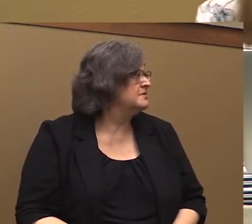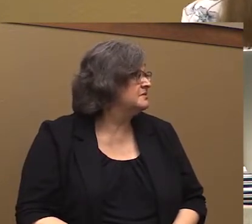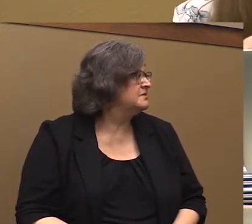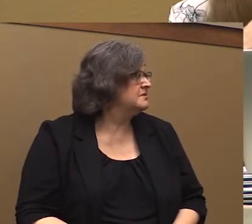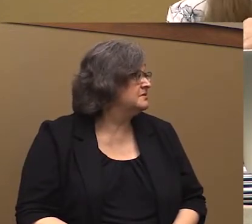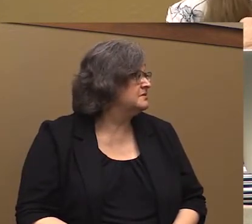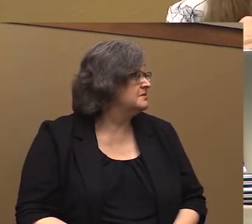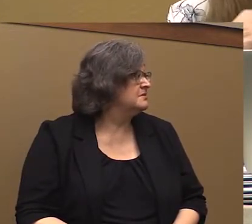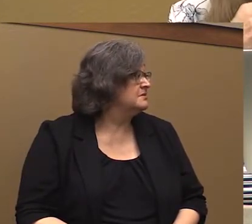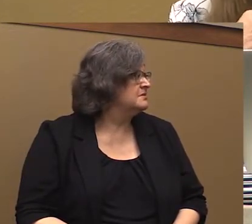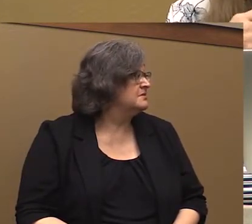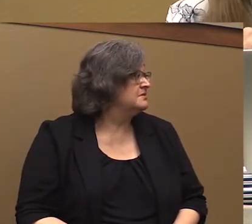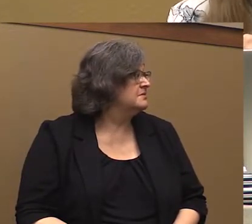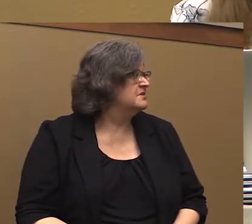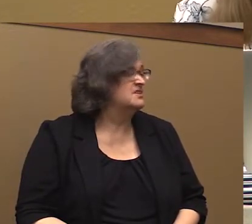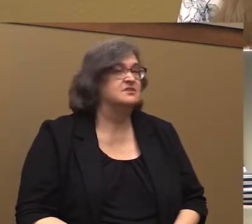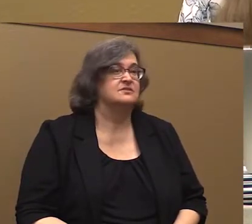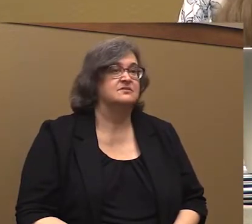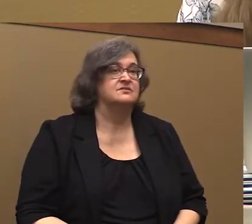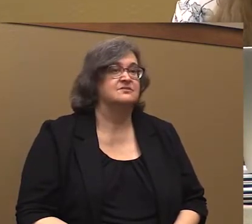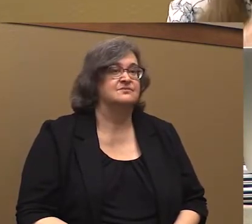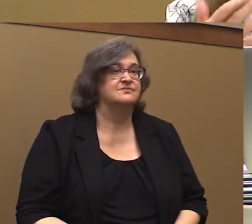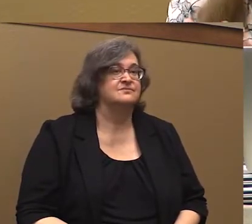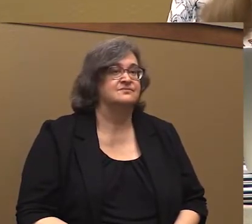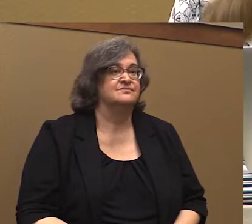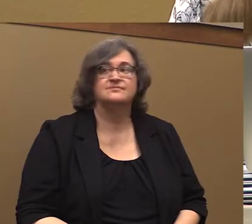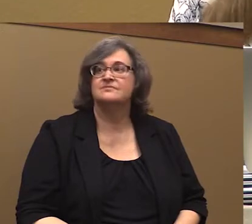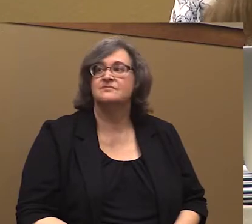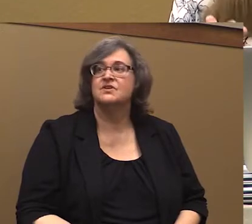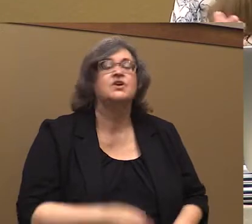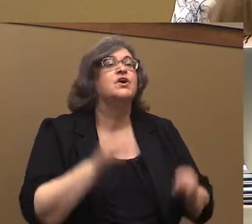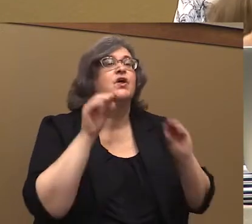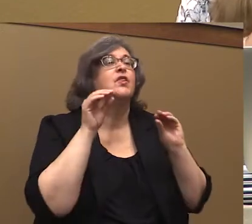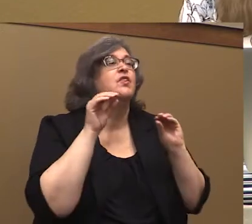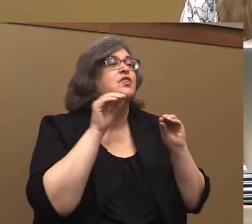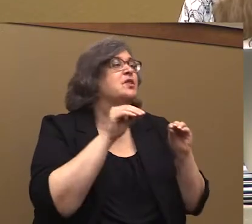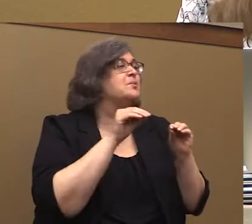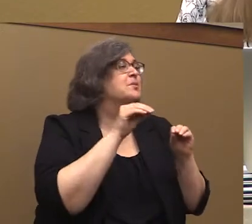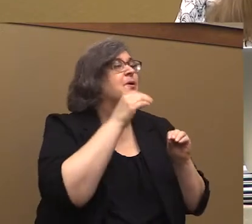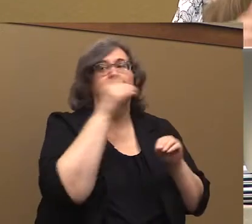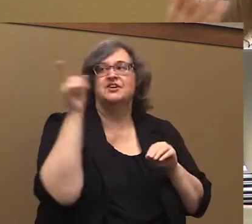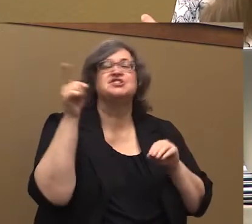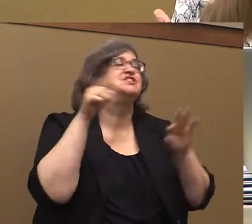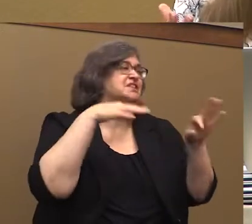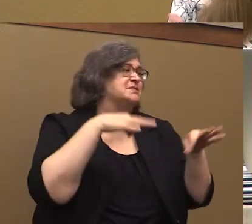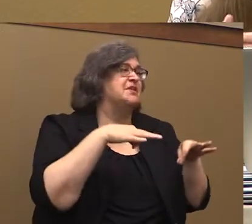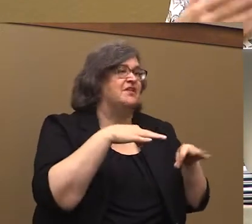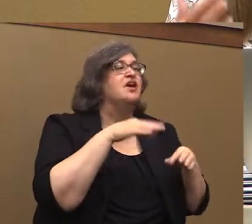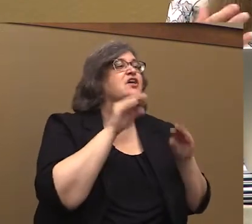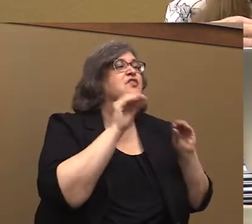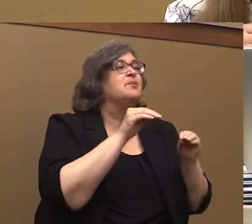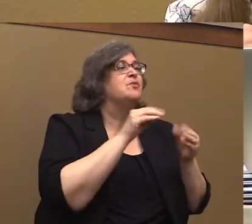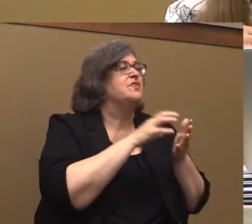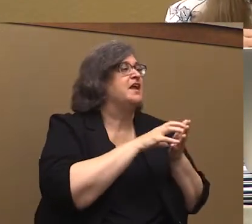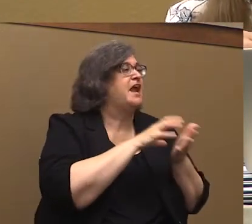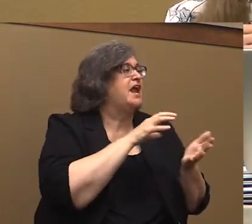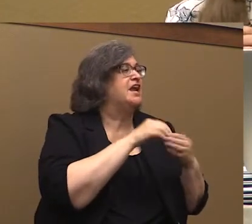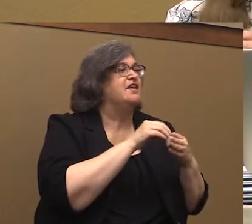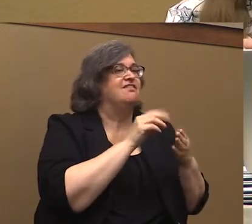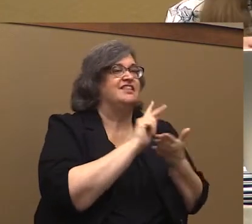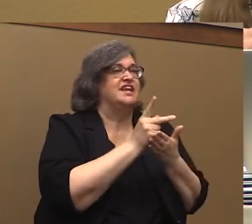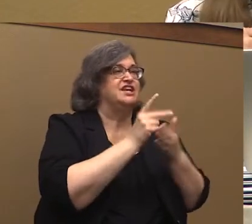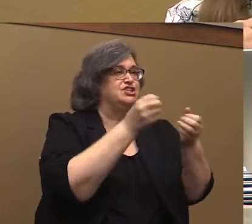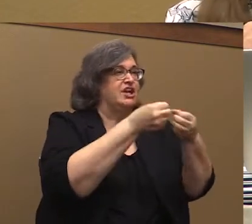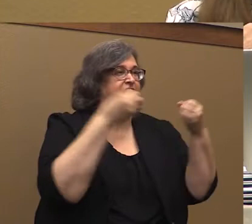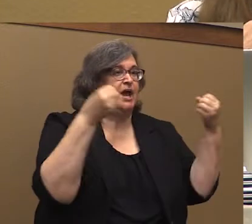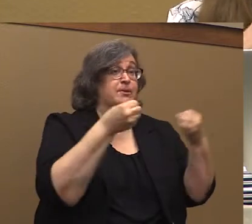away, and then the little girl. They put the cake in the kitchen cabinet, and the little girl went out to play.